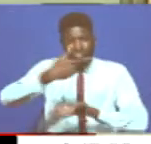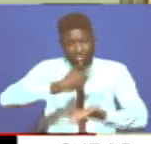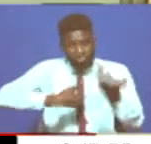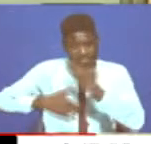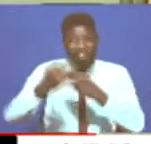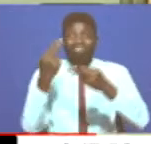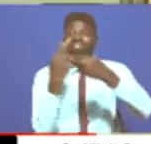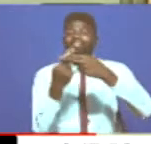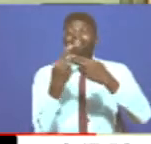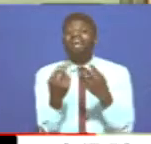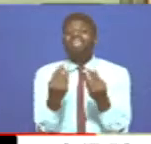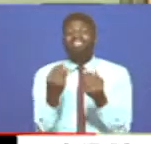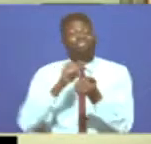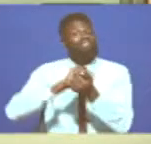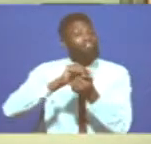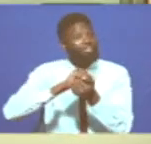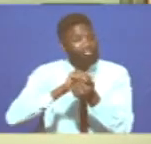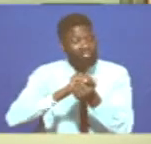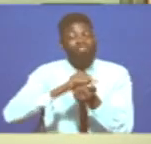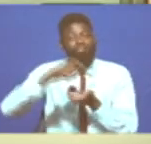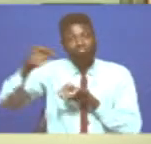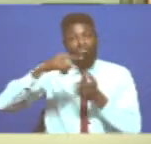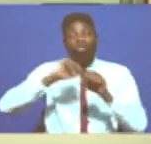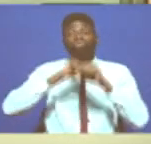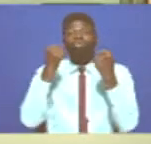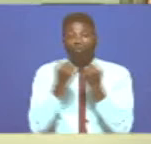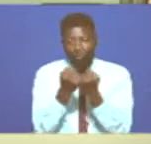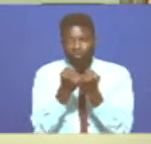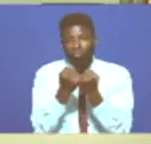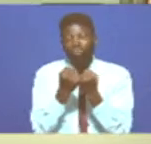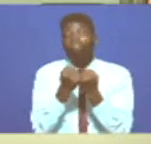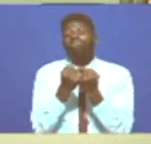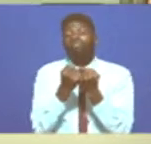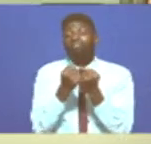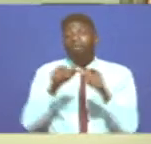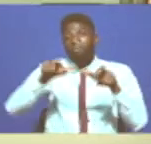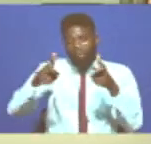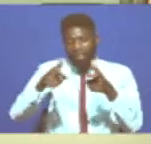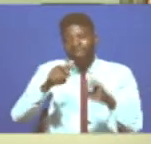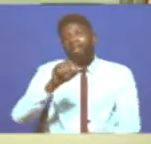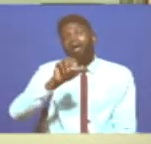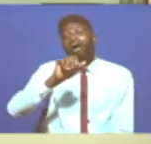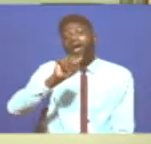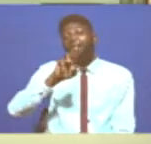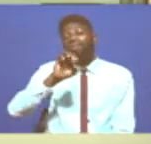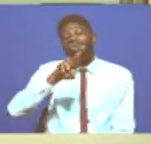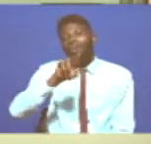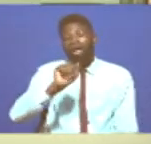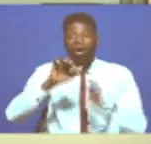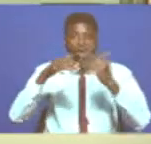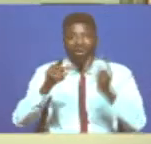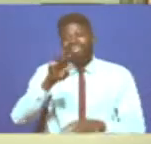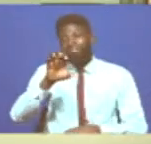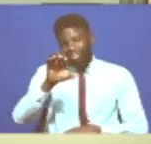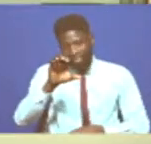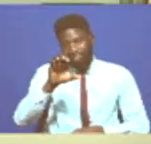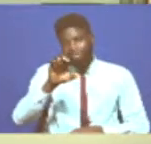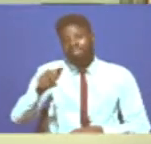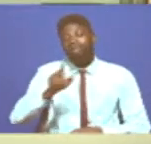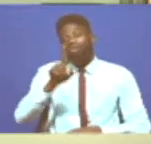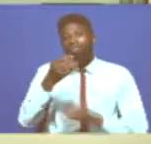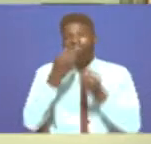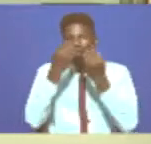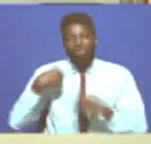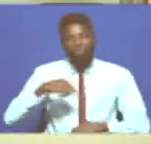is Easy Friday. Talk to us on social media at Shiksha Arora, at KBC Channel 1. Tell us where you're watching from. Let's go for that